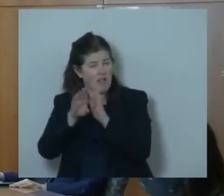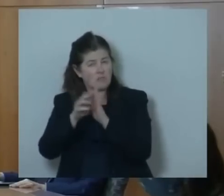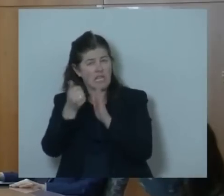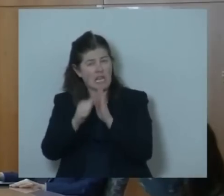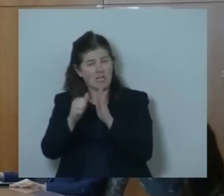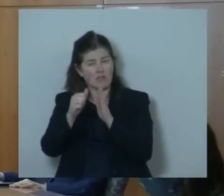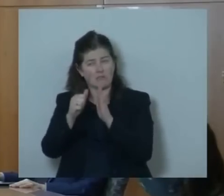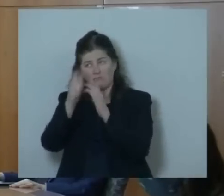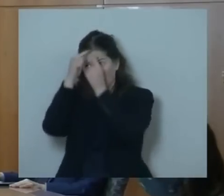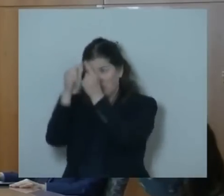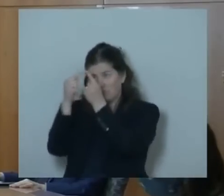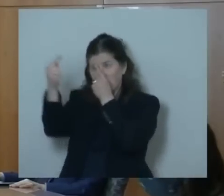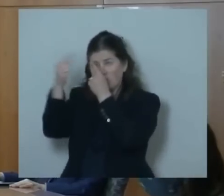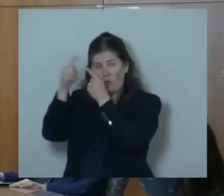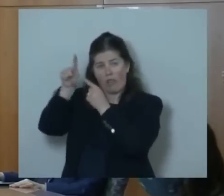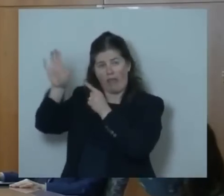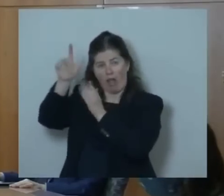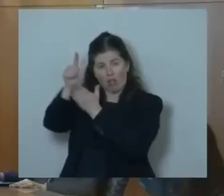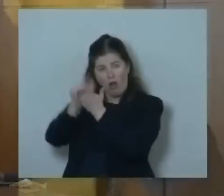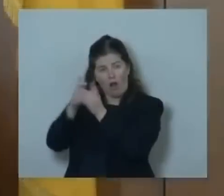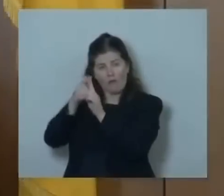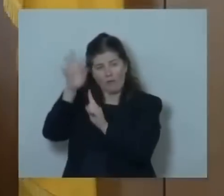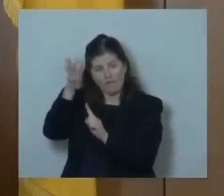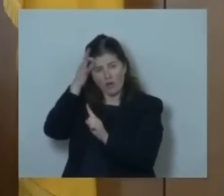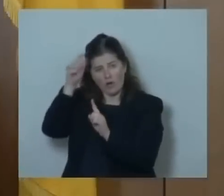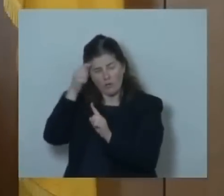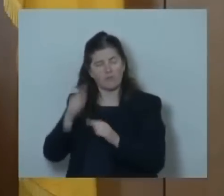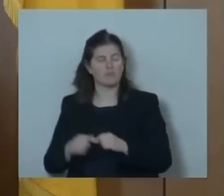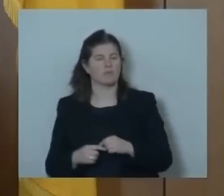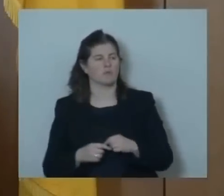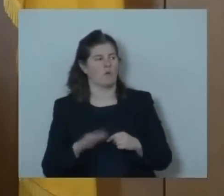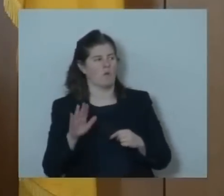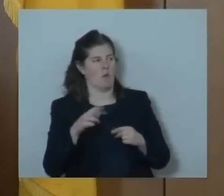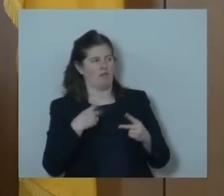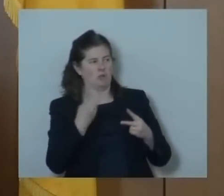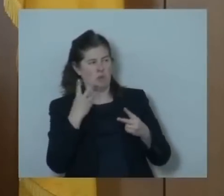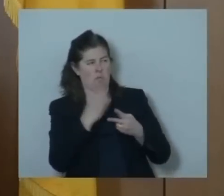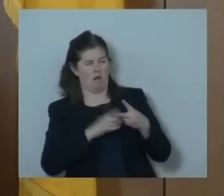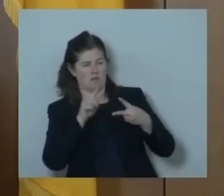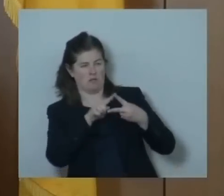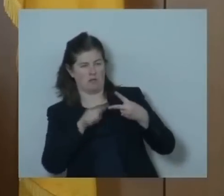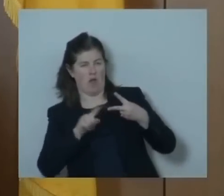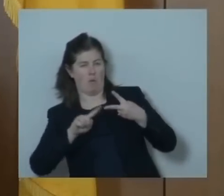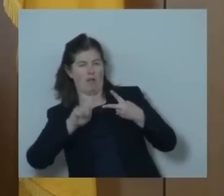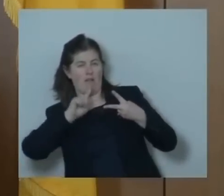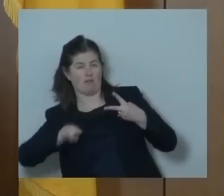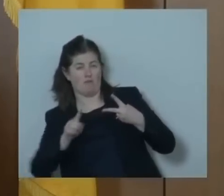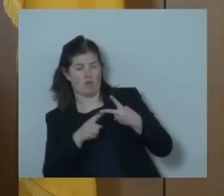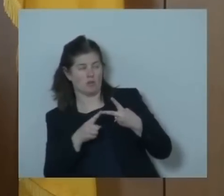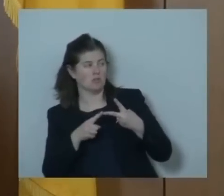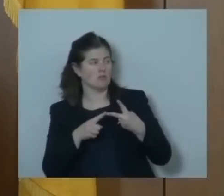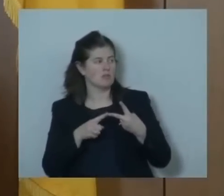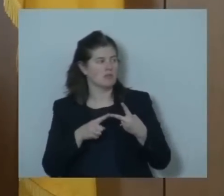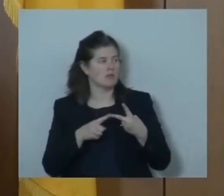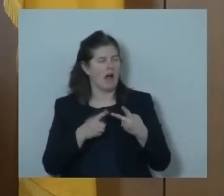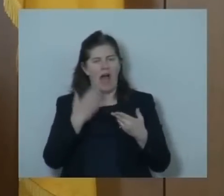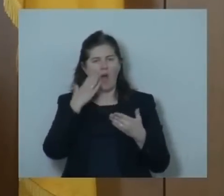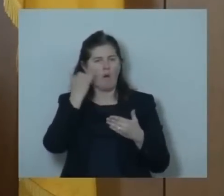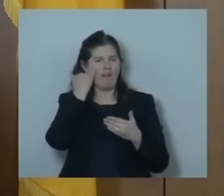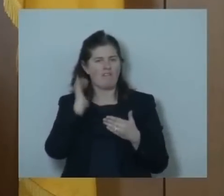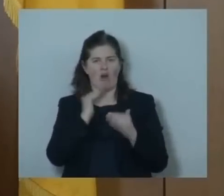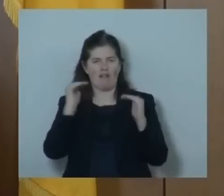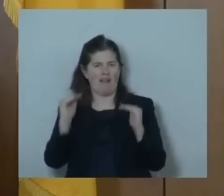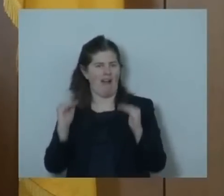to these measures? So I'm going to do the last part of your question first. I'm not aware that our Higher Education